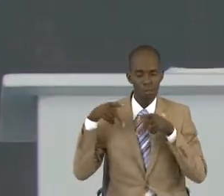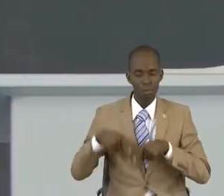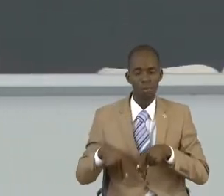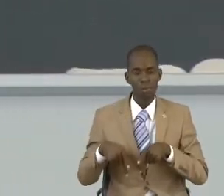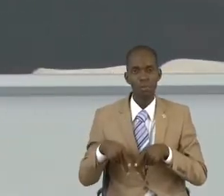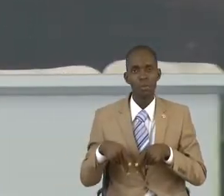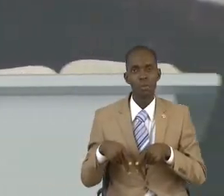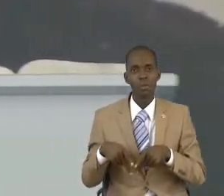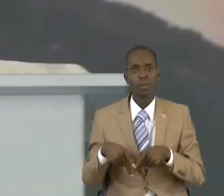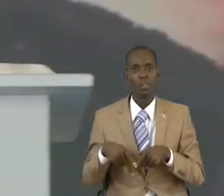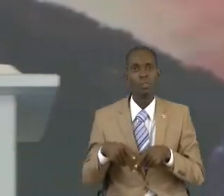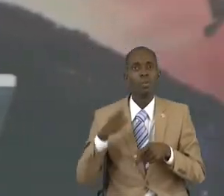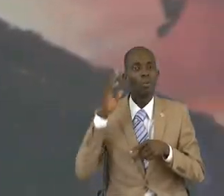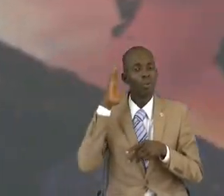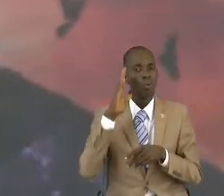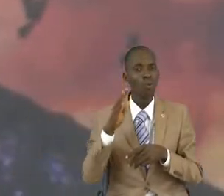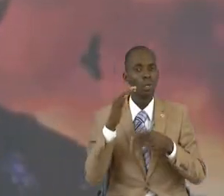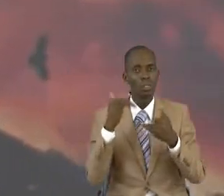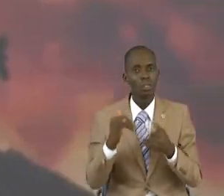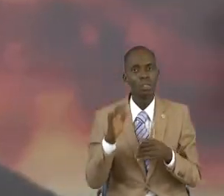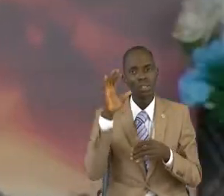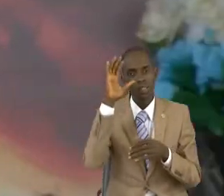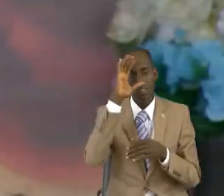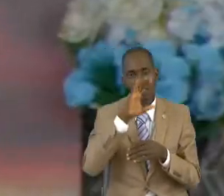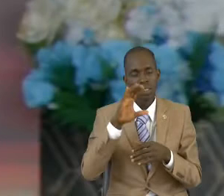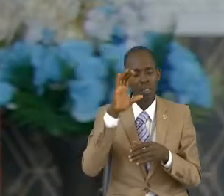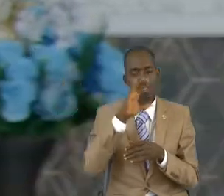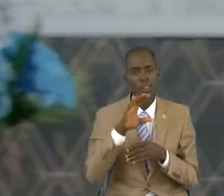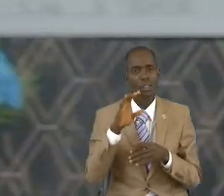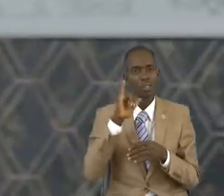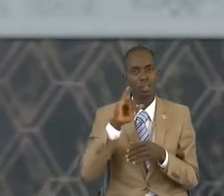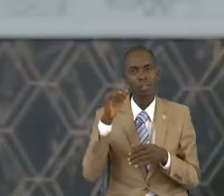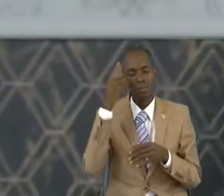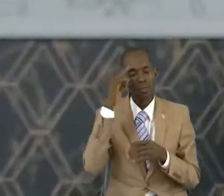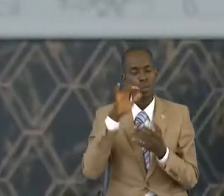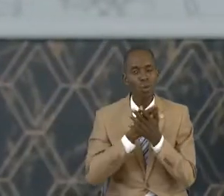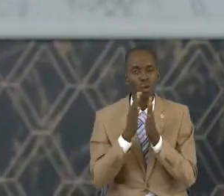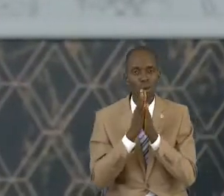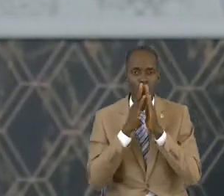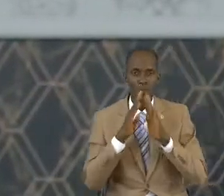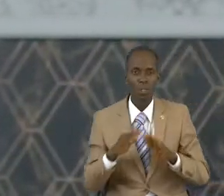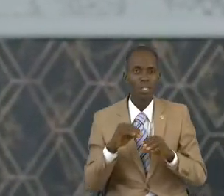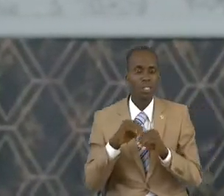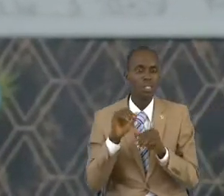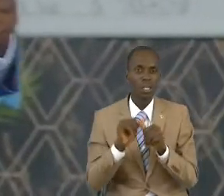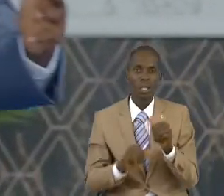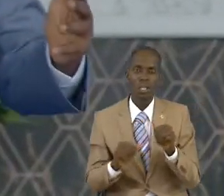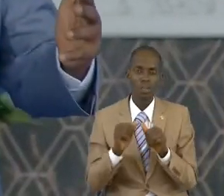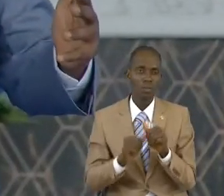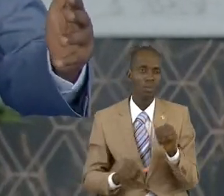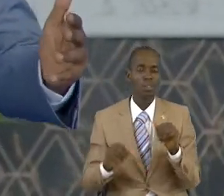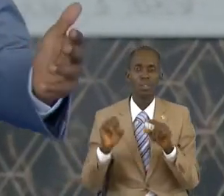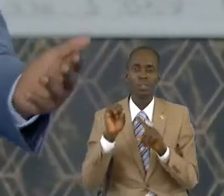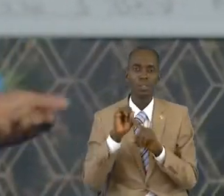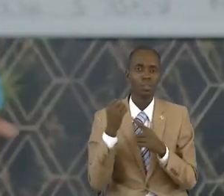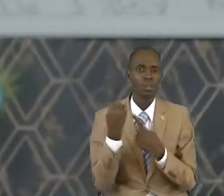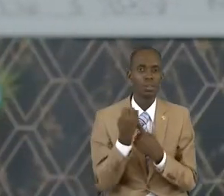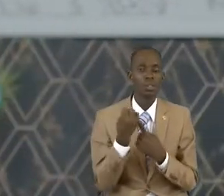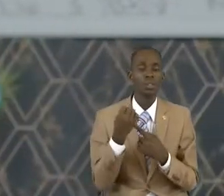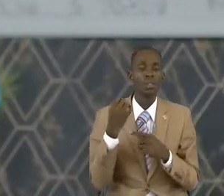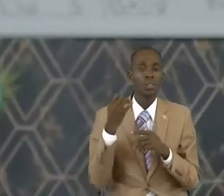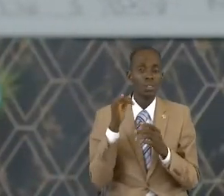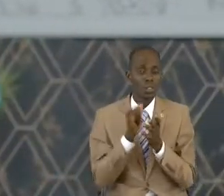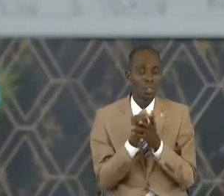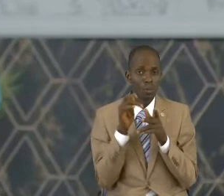be seeking for peace in every situation. He will not be the